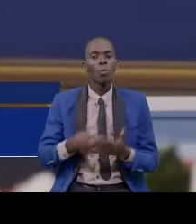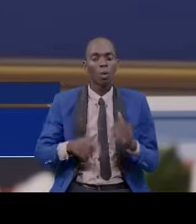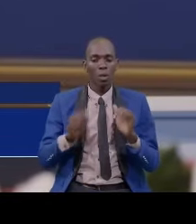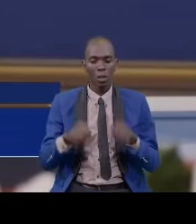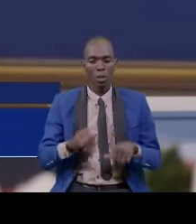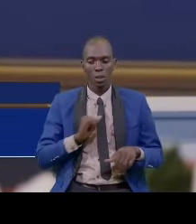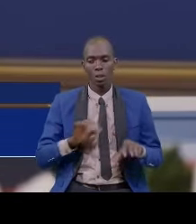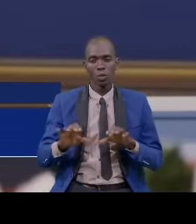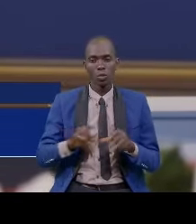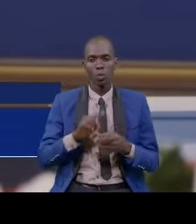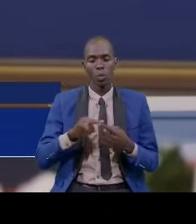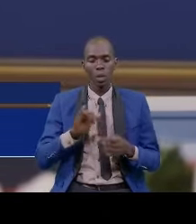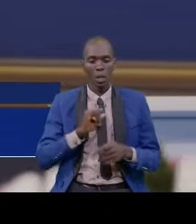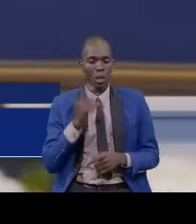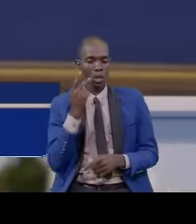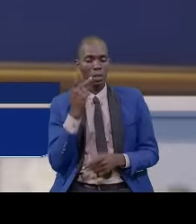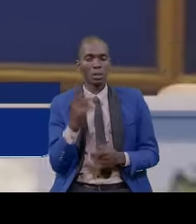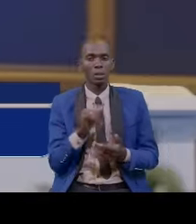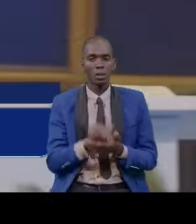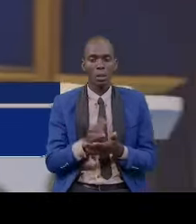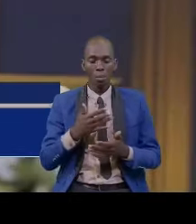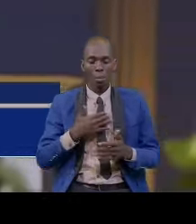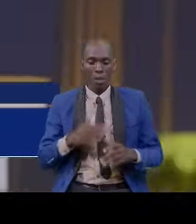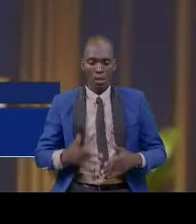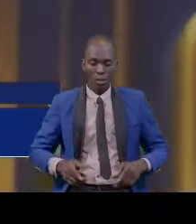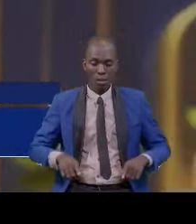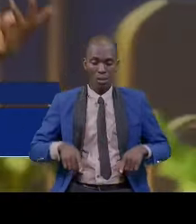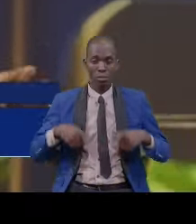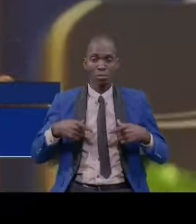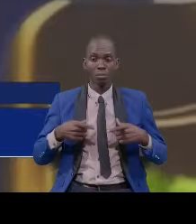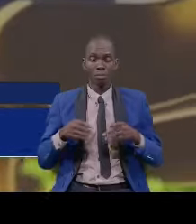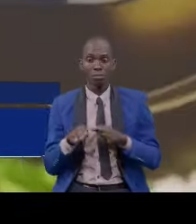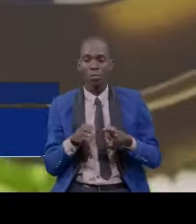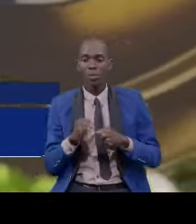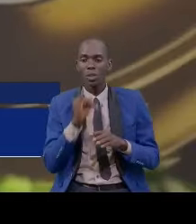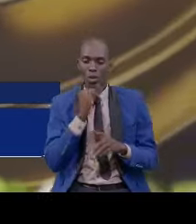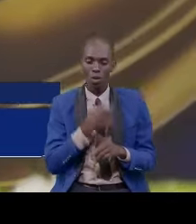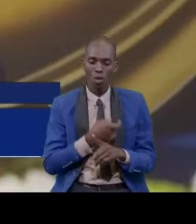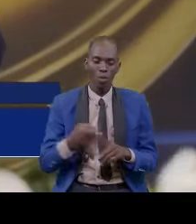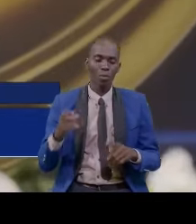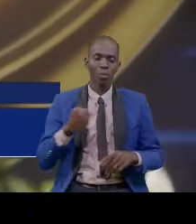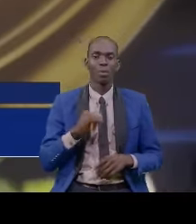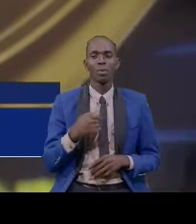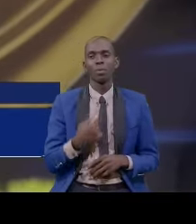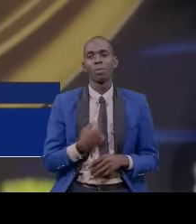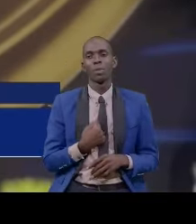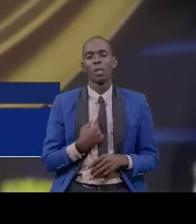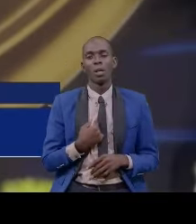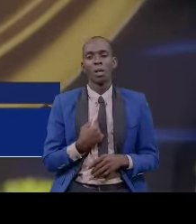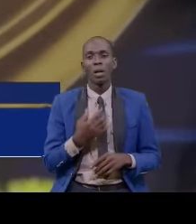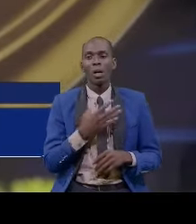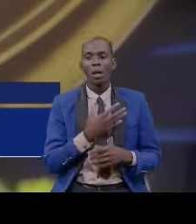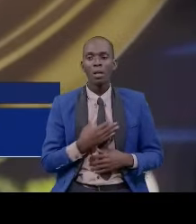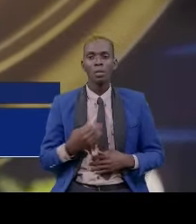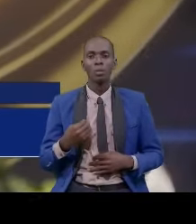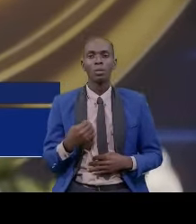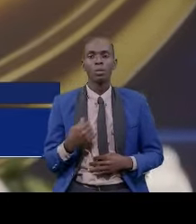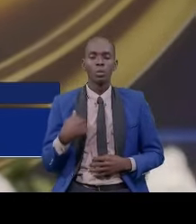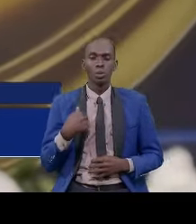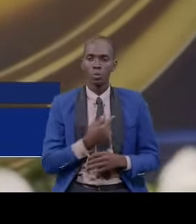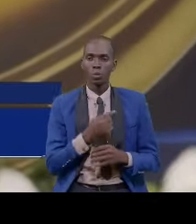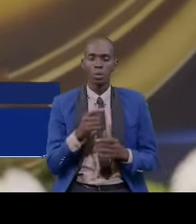life to be happy. The life we have right now, if it is okay, then there will be no need for us to be going to work, fighting